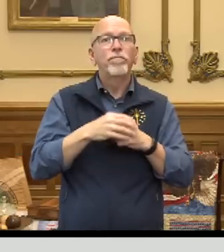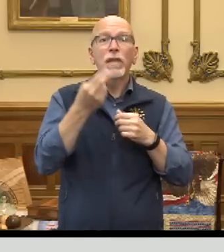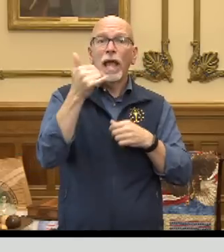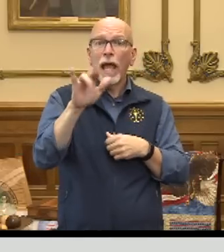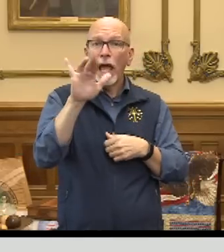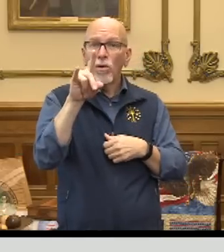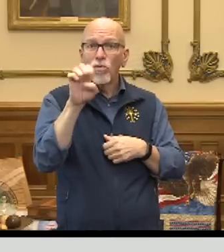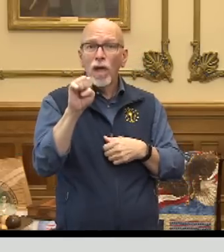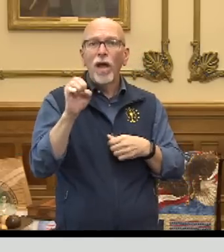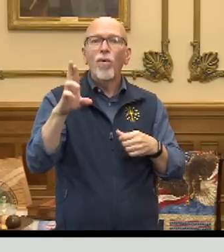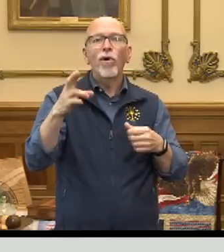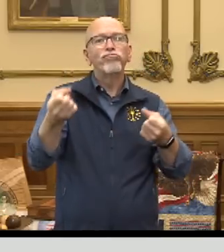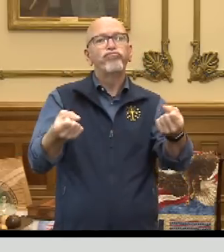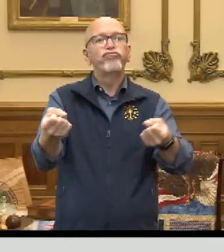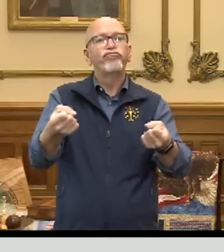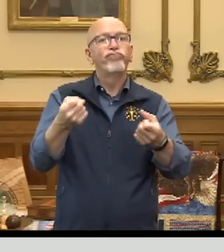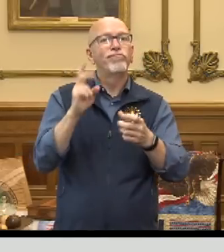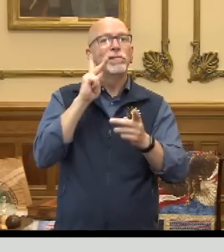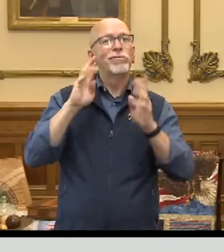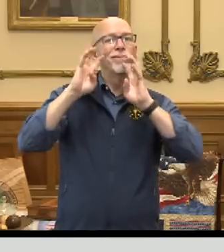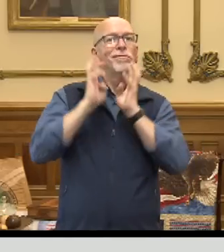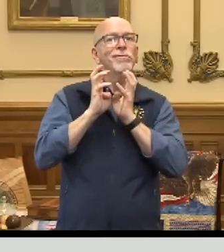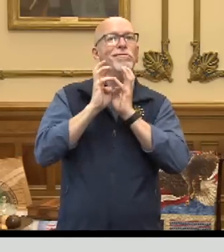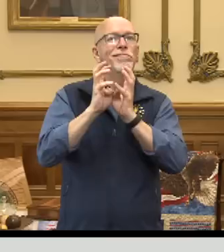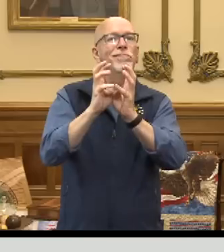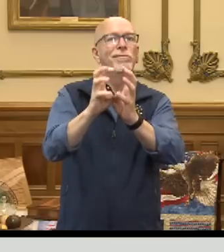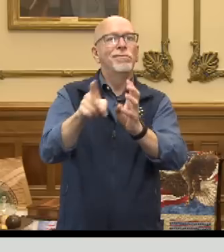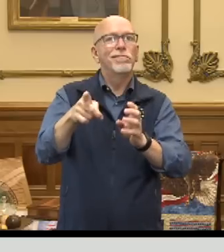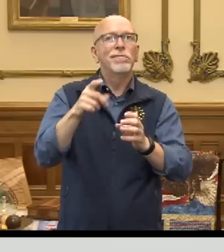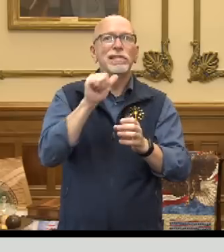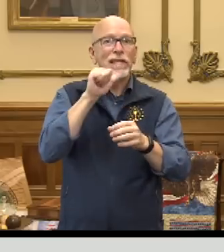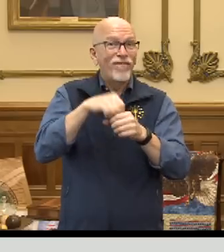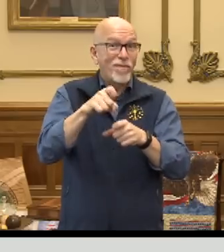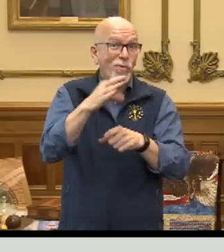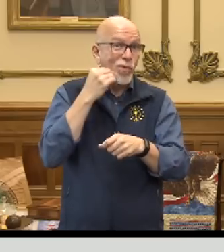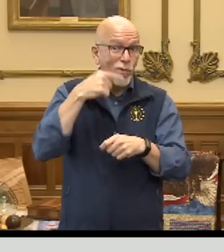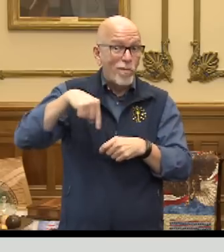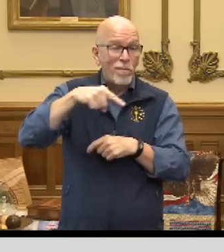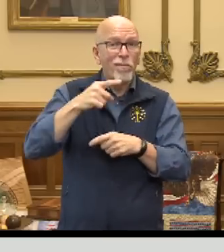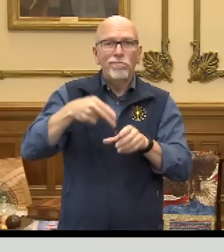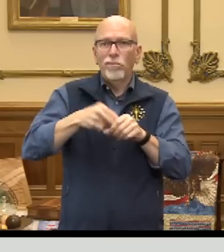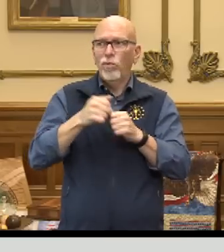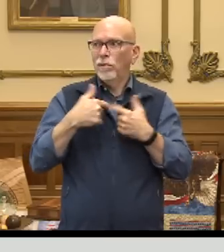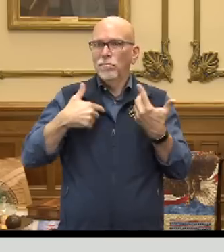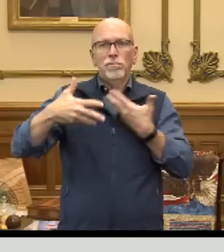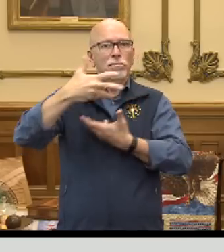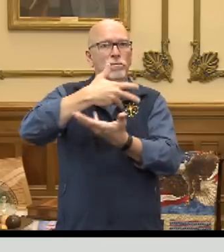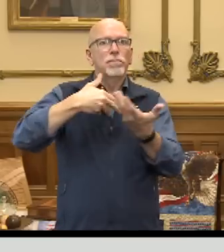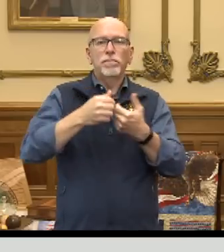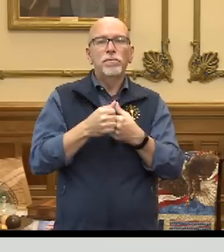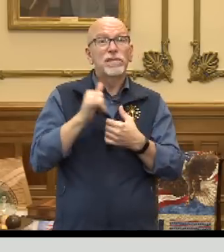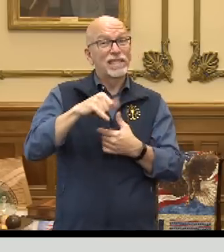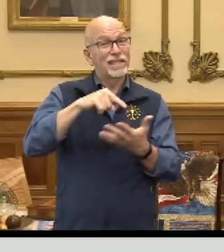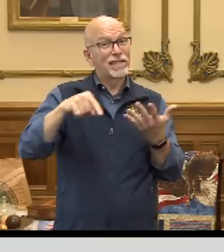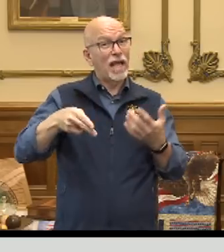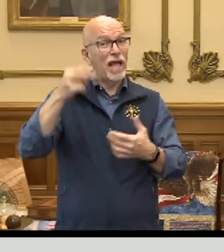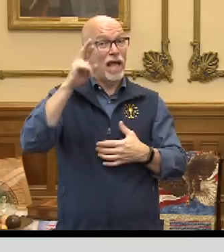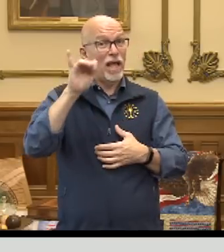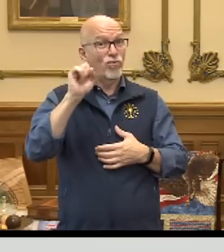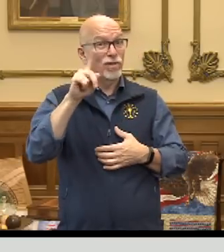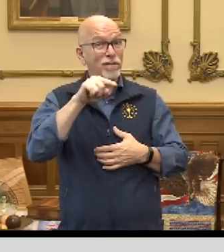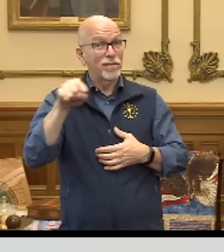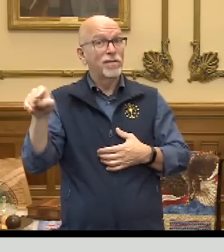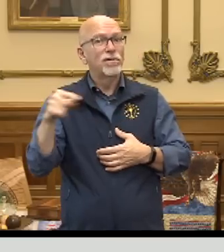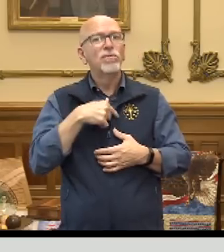rides or tractor rides where people who are not in your household are joined with you. Many of these higher risk activities are the ones that